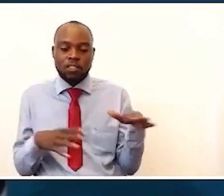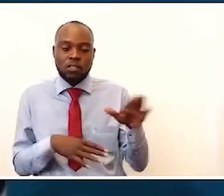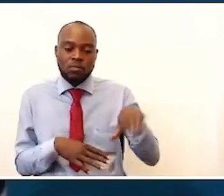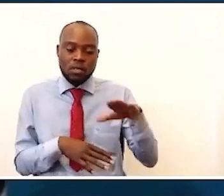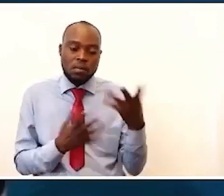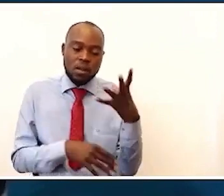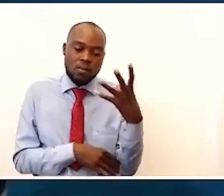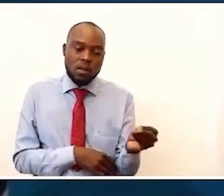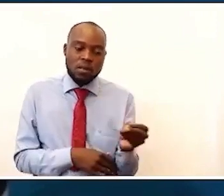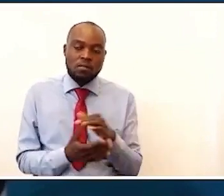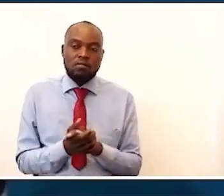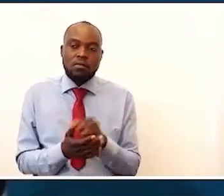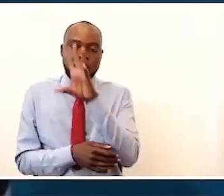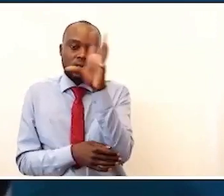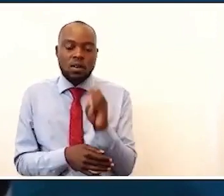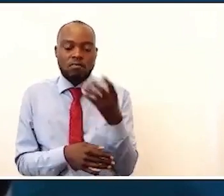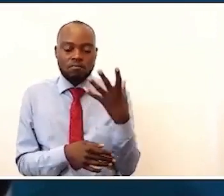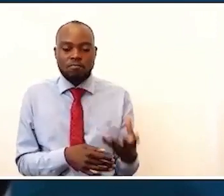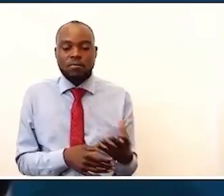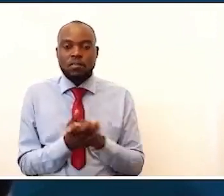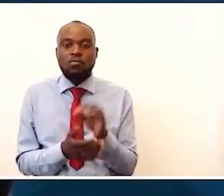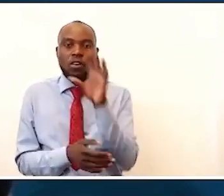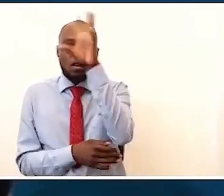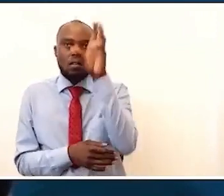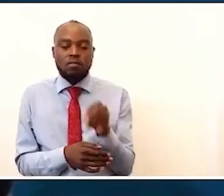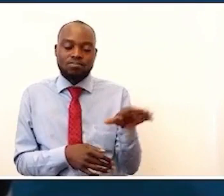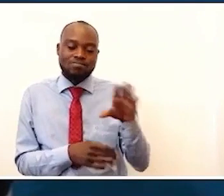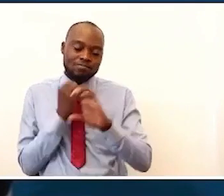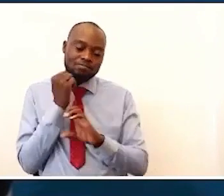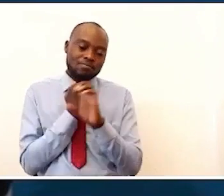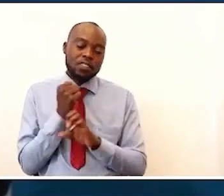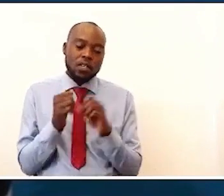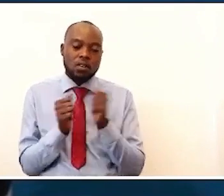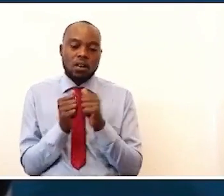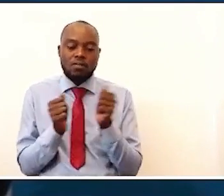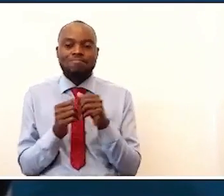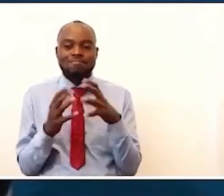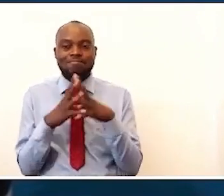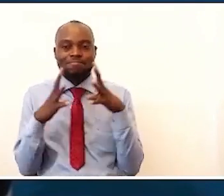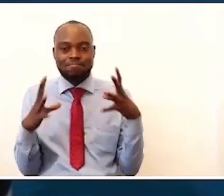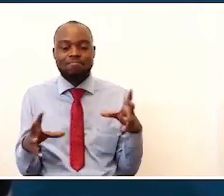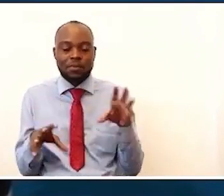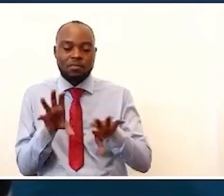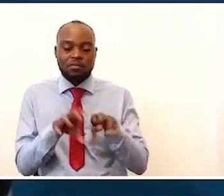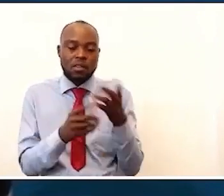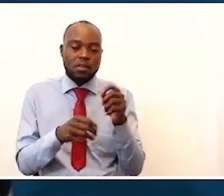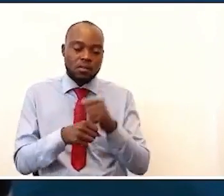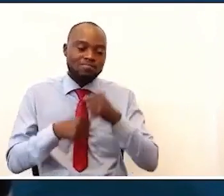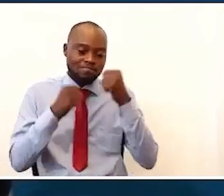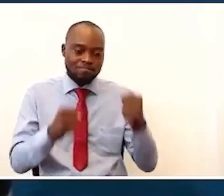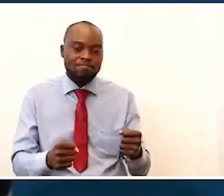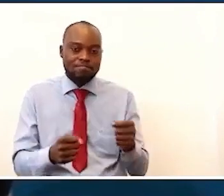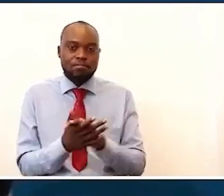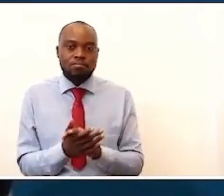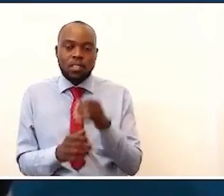have in Africa and for African countries. And so we do have an ongoing initiative that we launched in April during